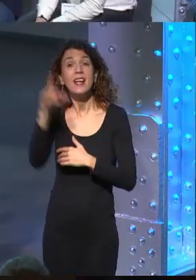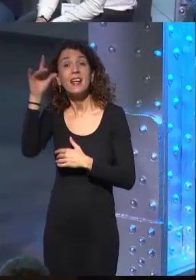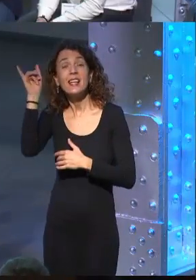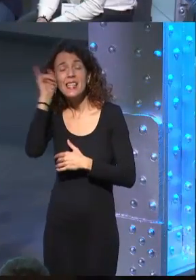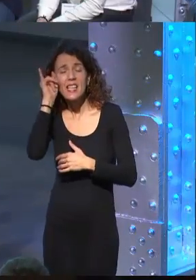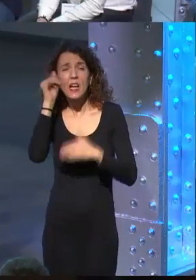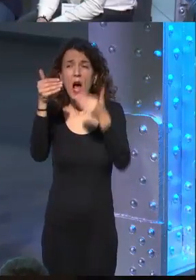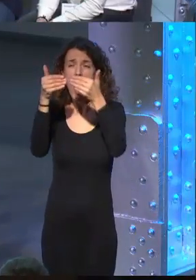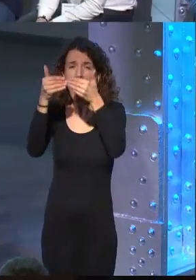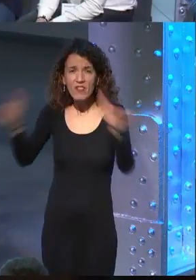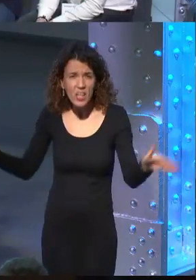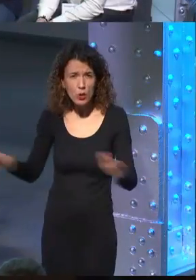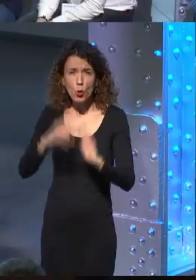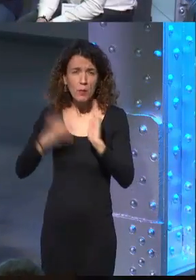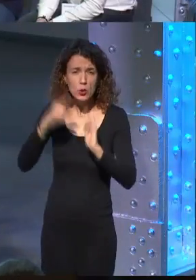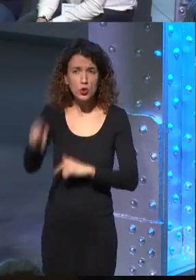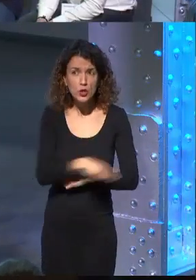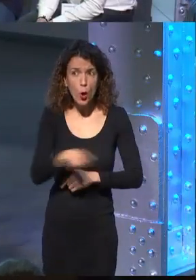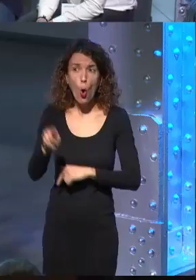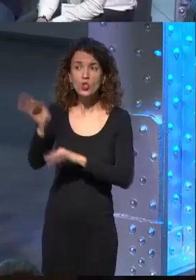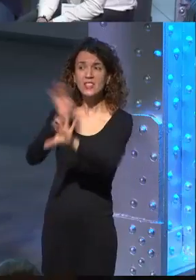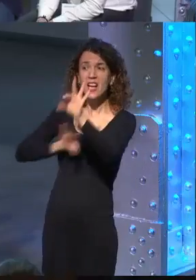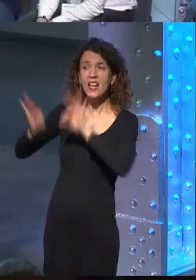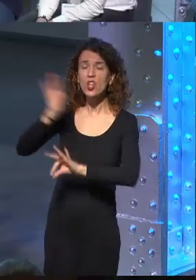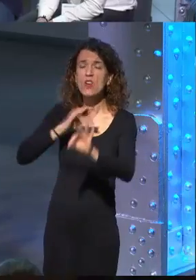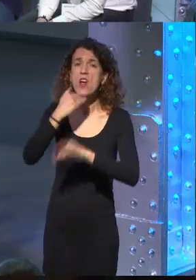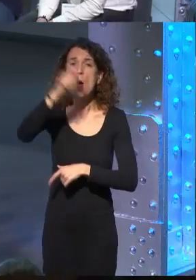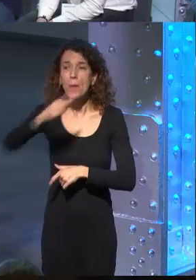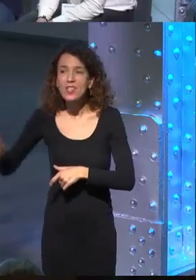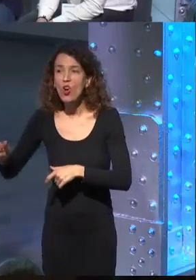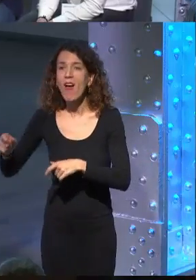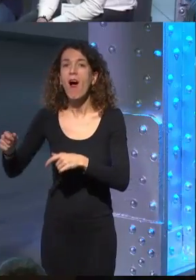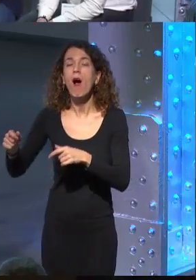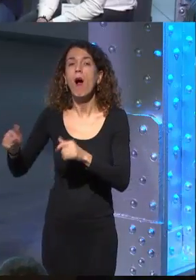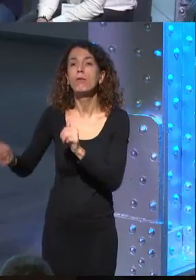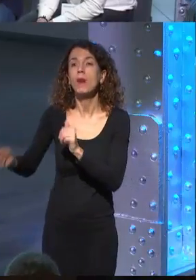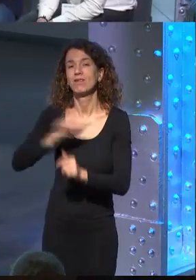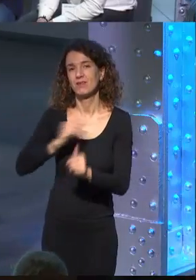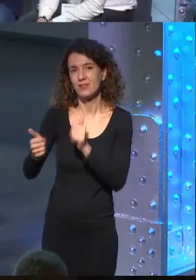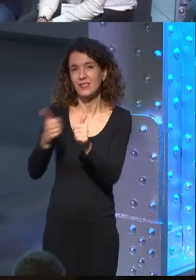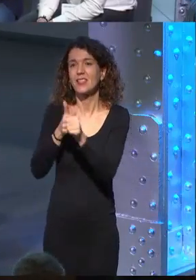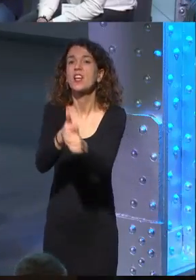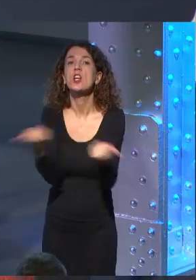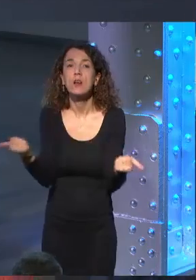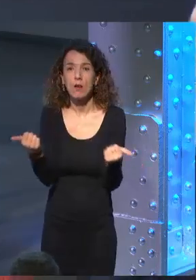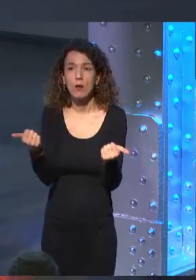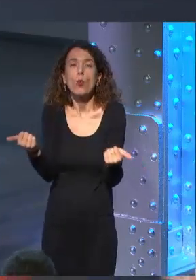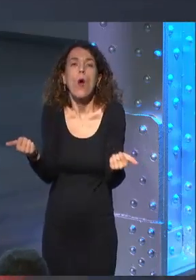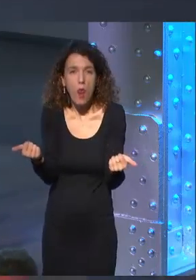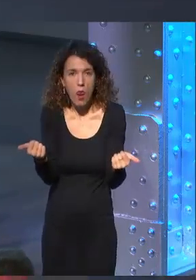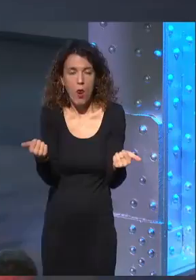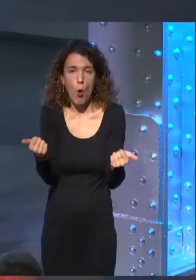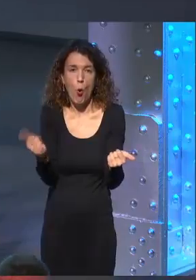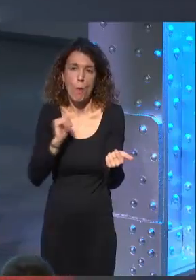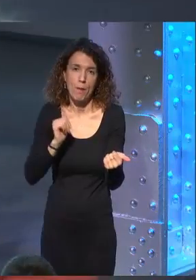it. So do you have Instagram, do you have an open Instagram, or do you choose what people